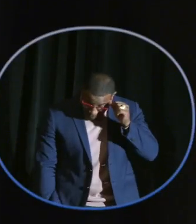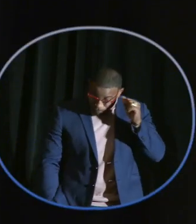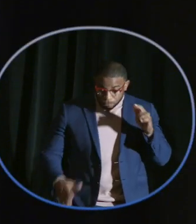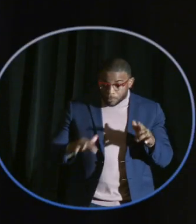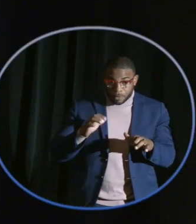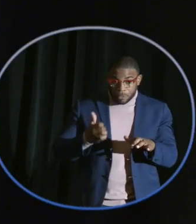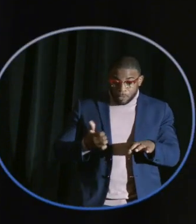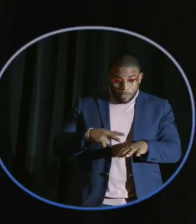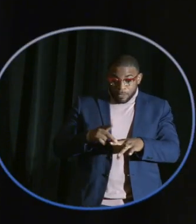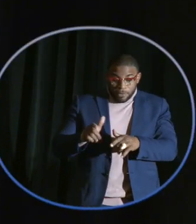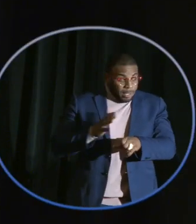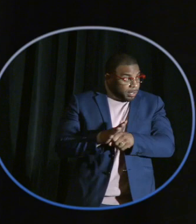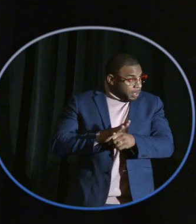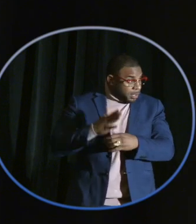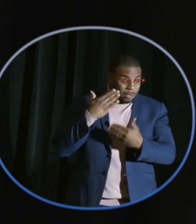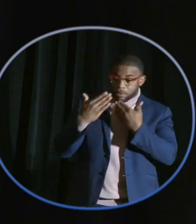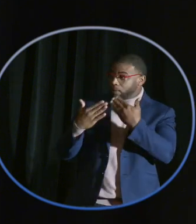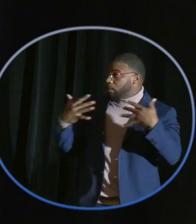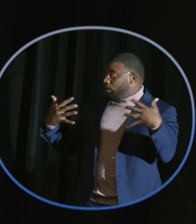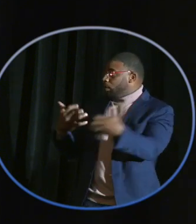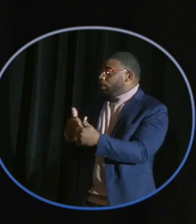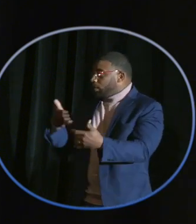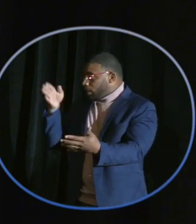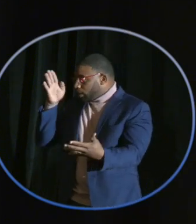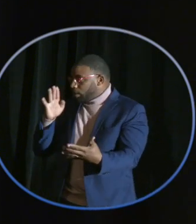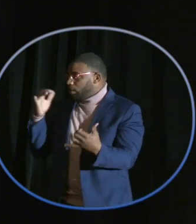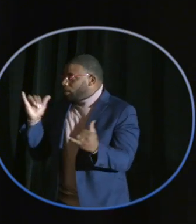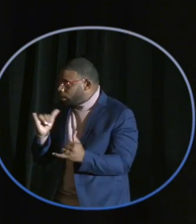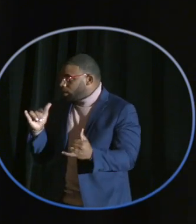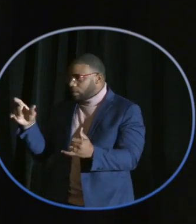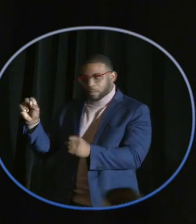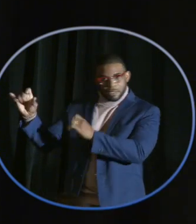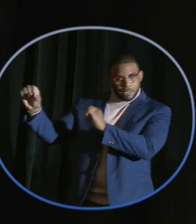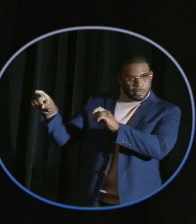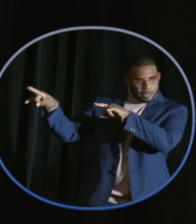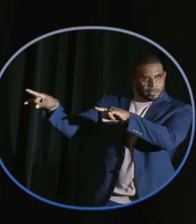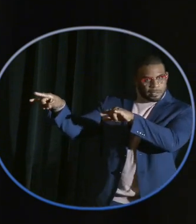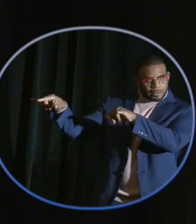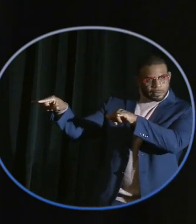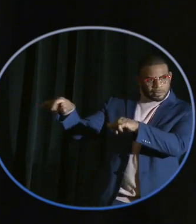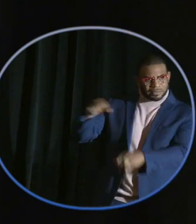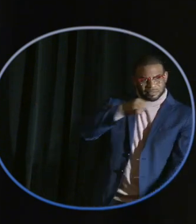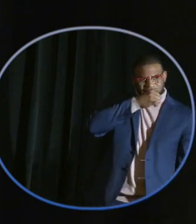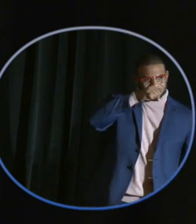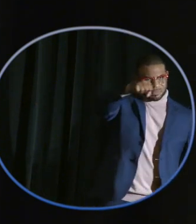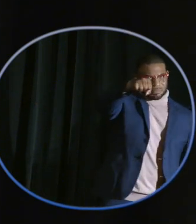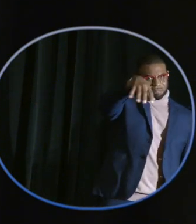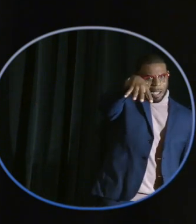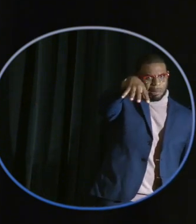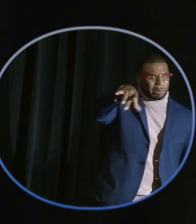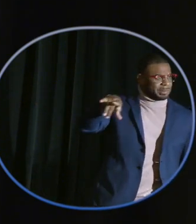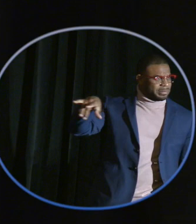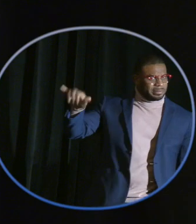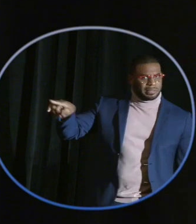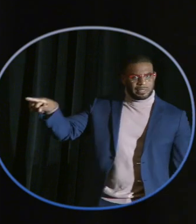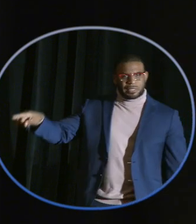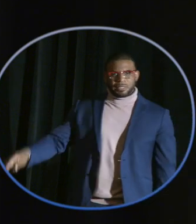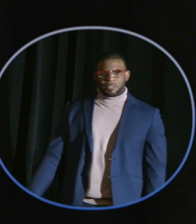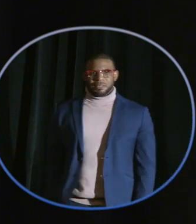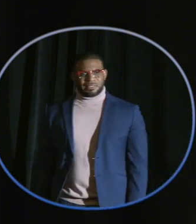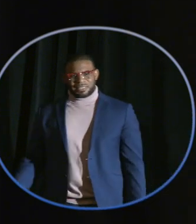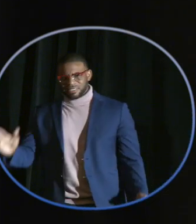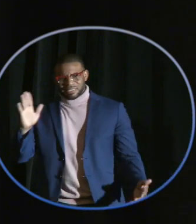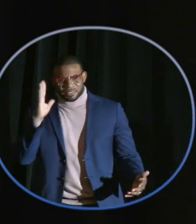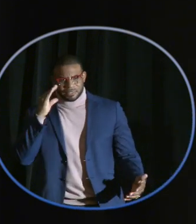I couldn't get up here fast enough to give him a hug, but my goodness, was that amazing? I have never heard it sung better,